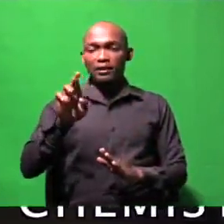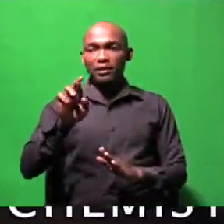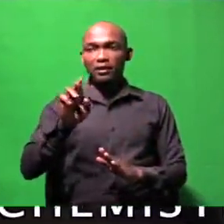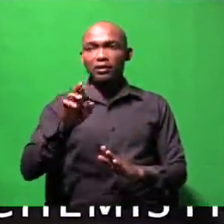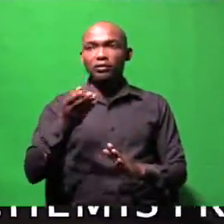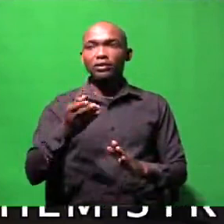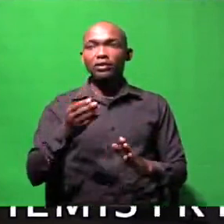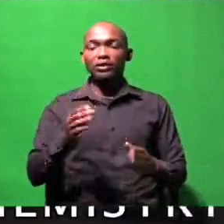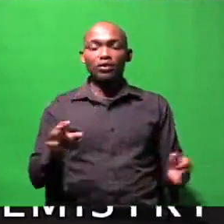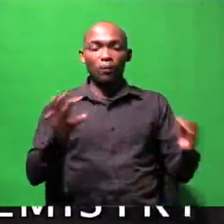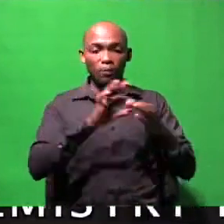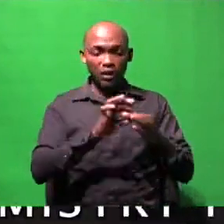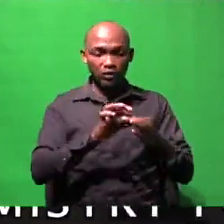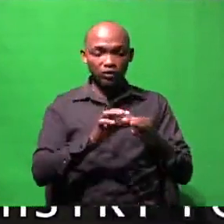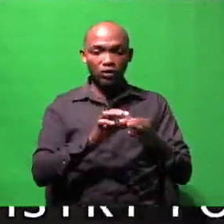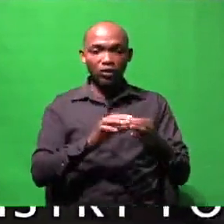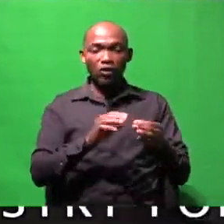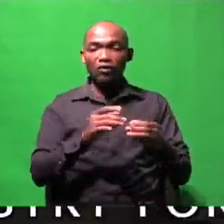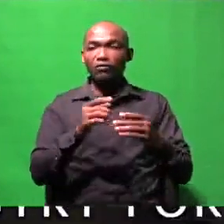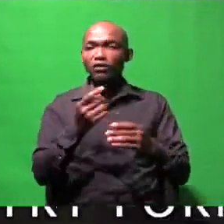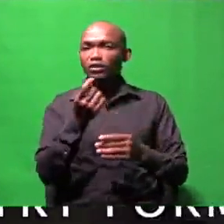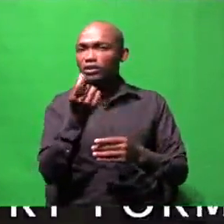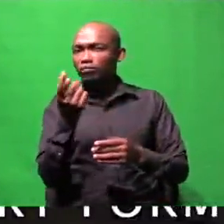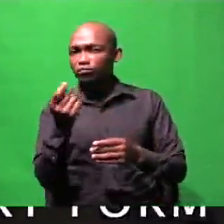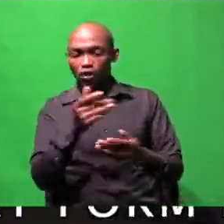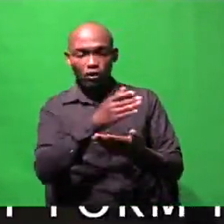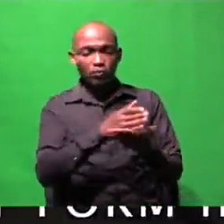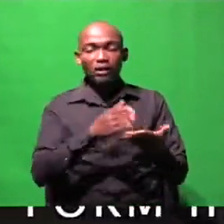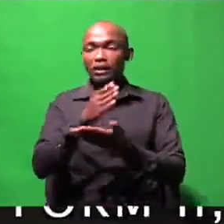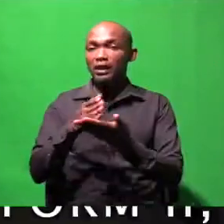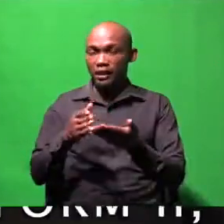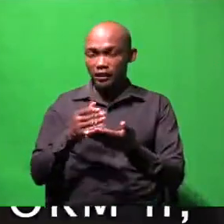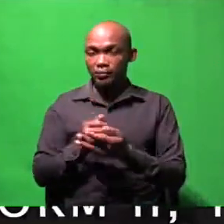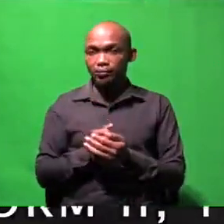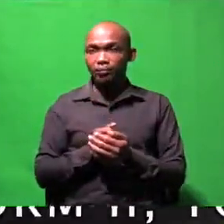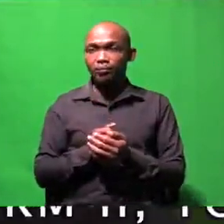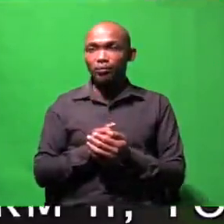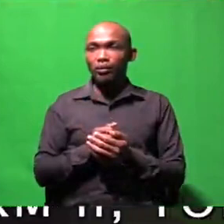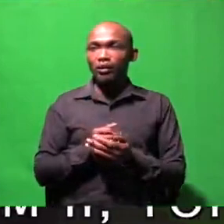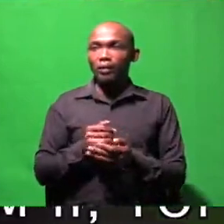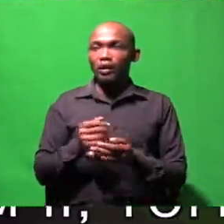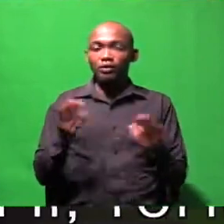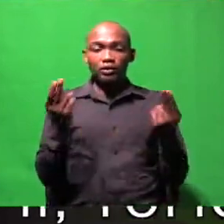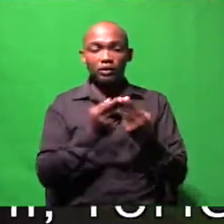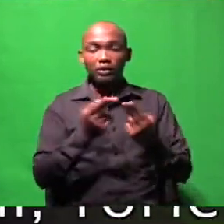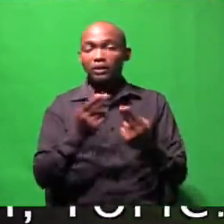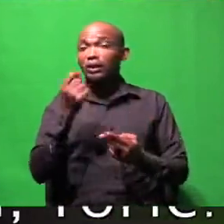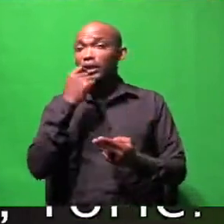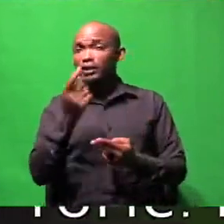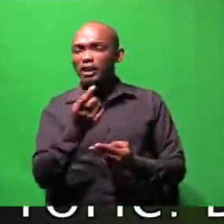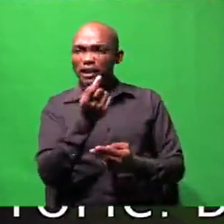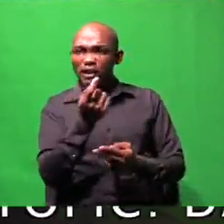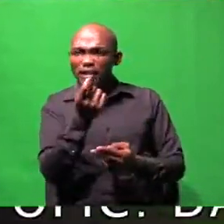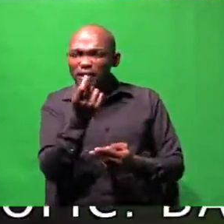atom. Here is atom contains subatomic particle. So since it's a